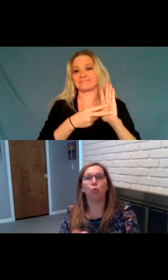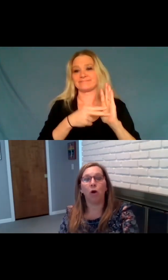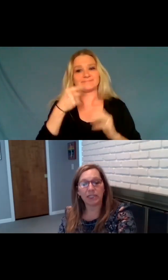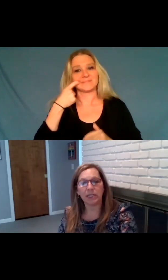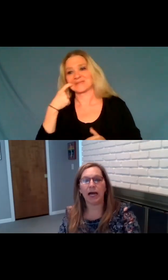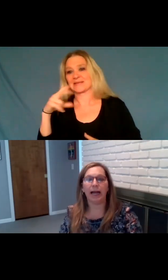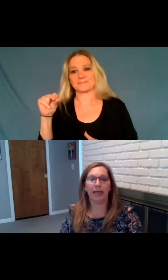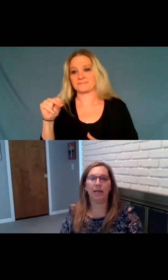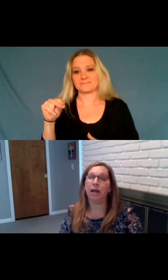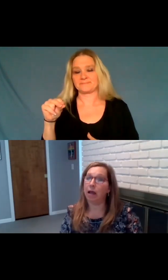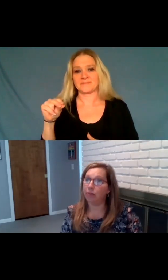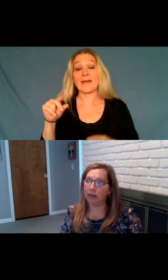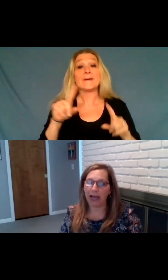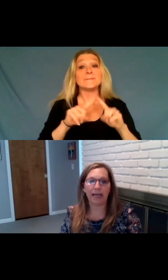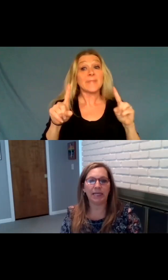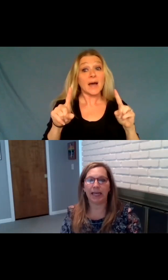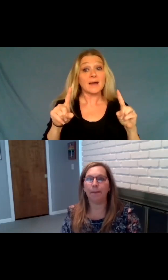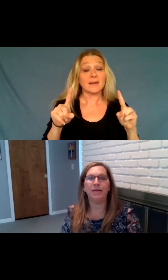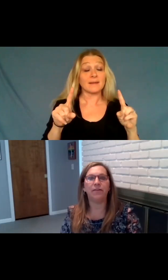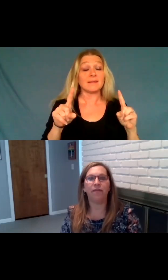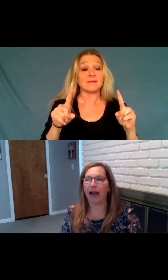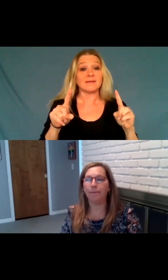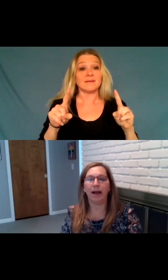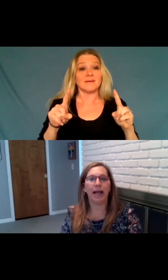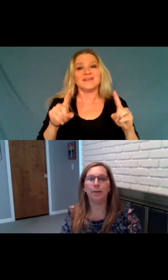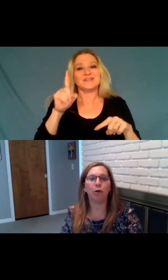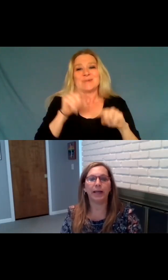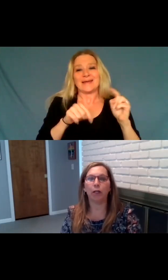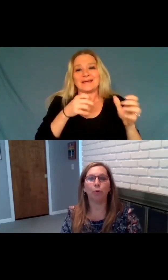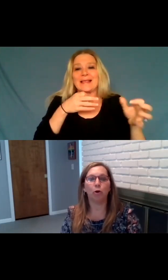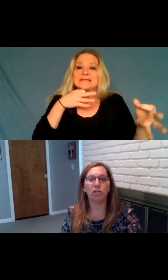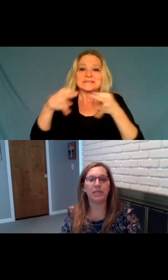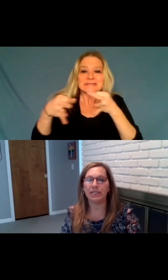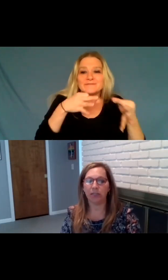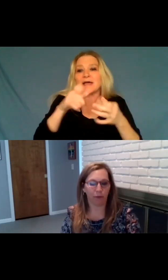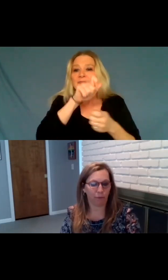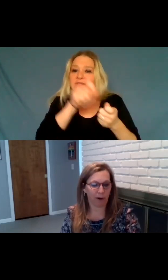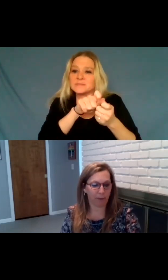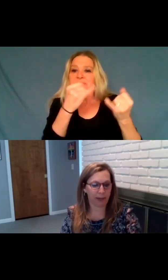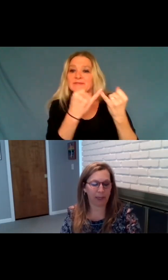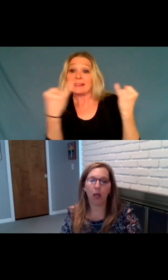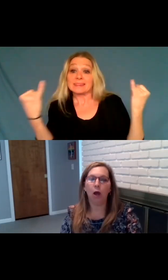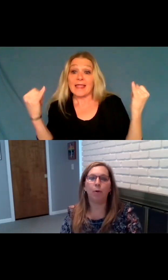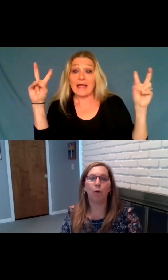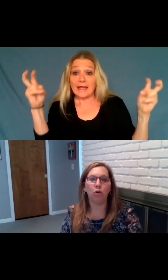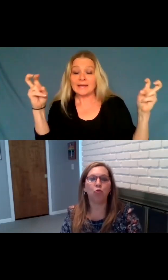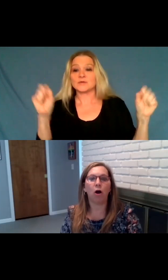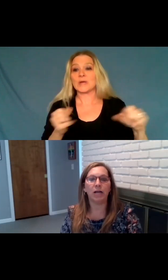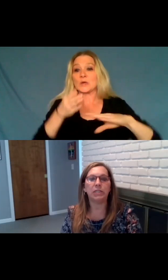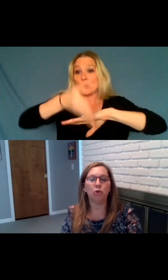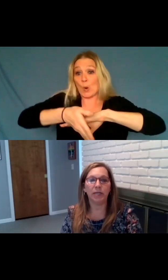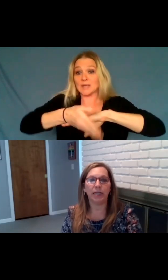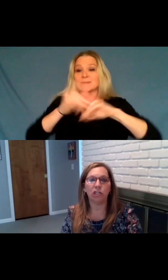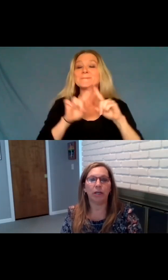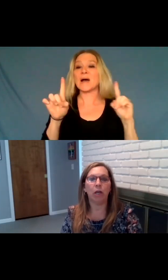you cross the line, and the line, it can't be defined by any particular person, it's different for everybody. But when you